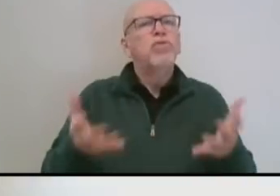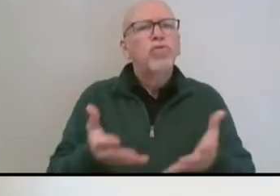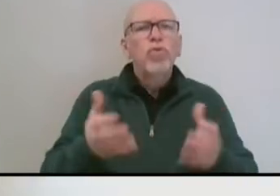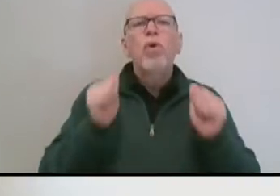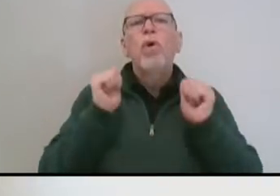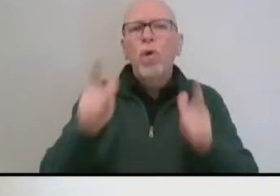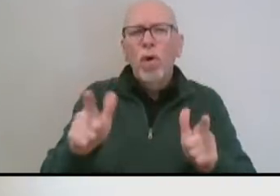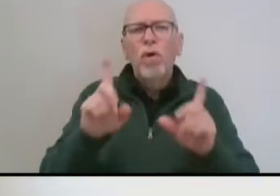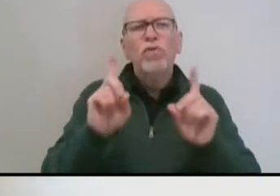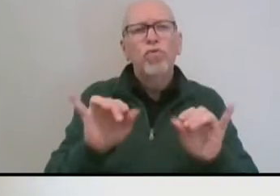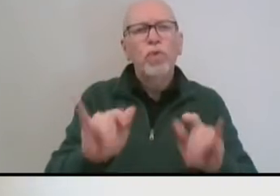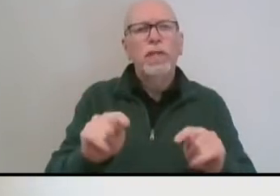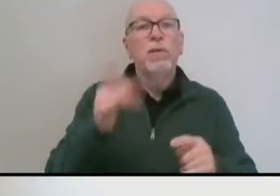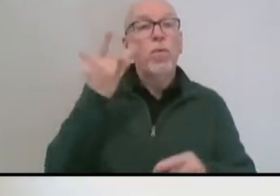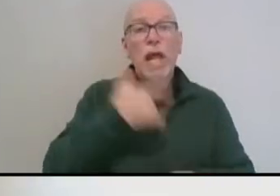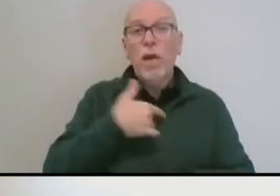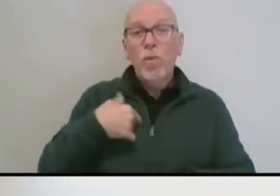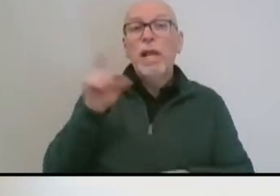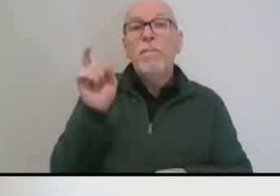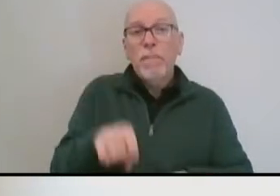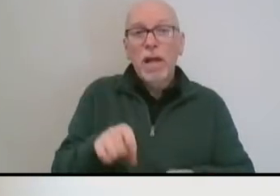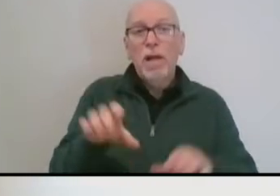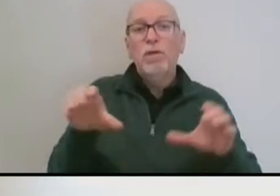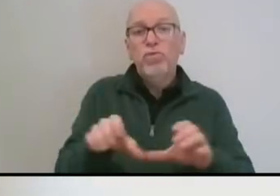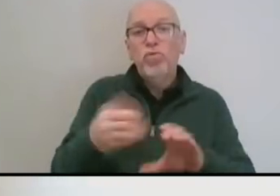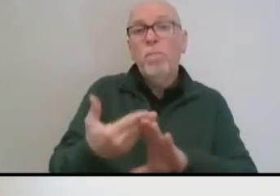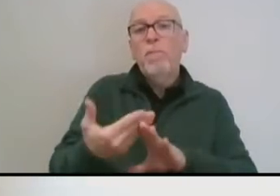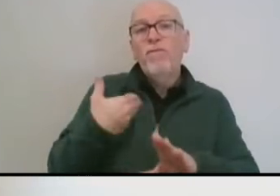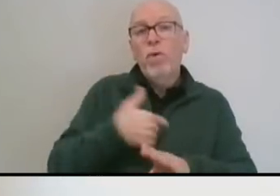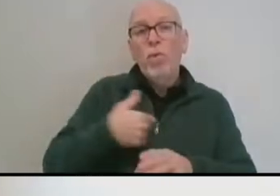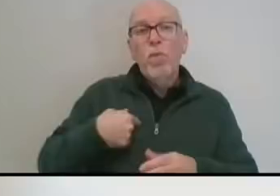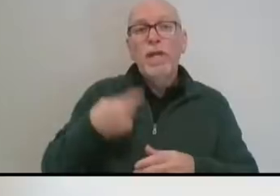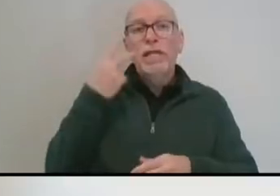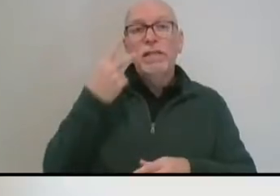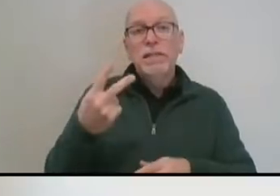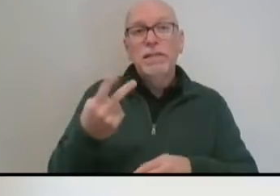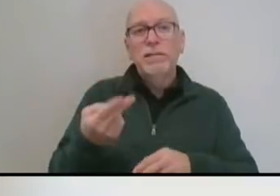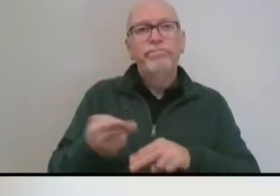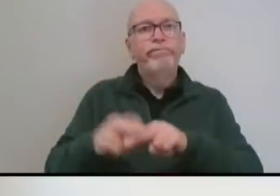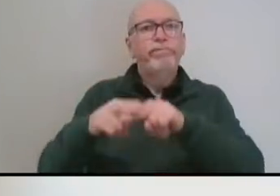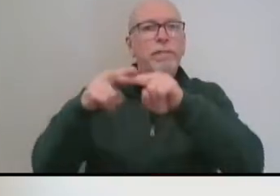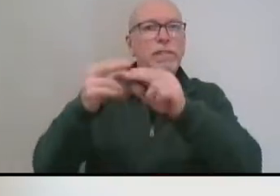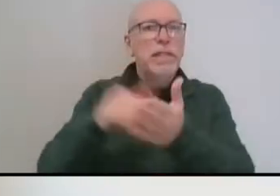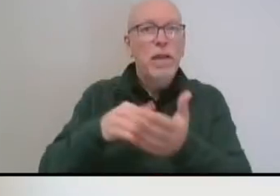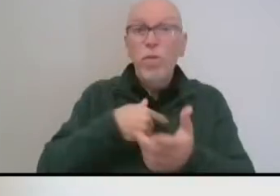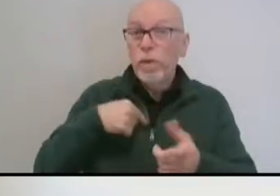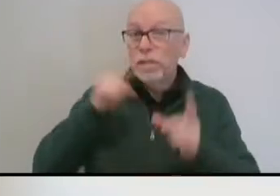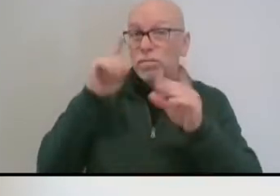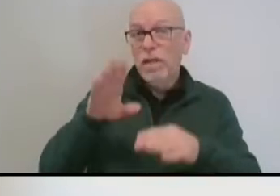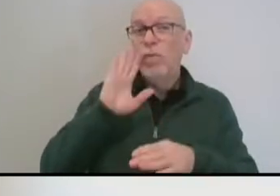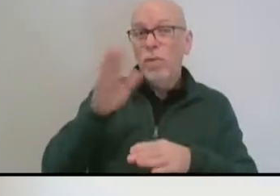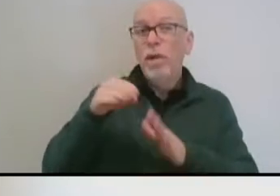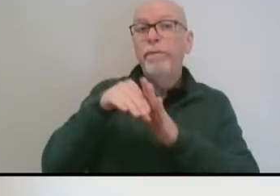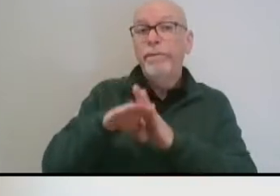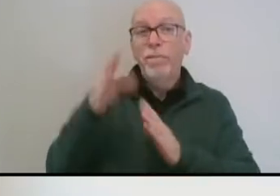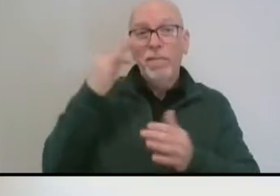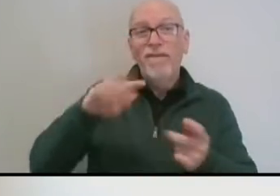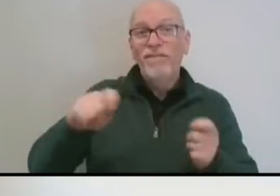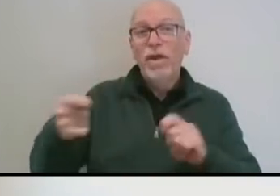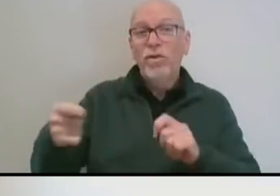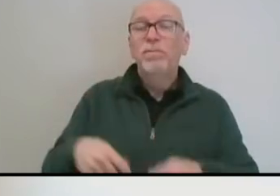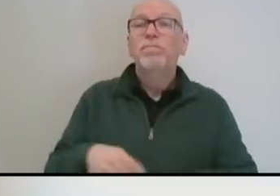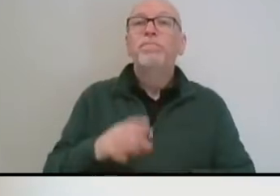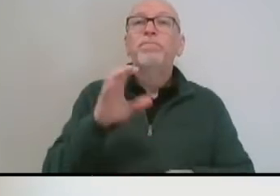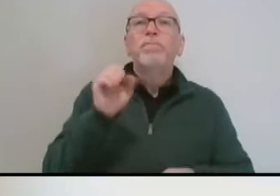do it because we need to do it before we start seeing the upticks that we do expect because we'll see variants.